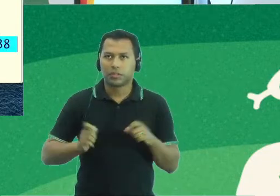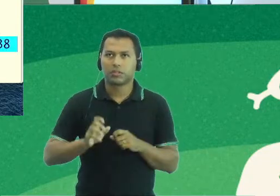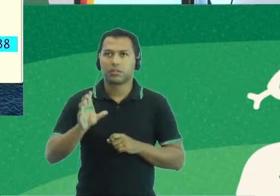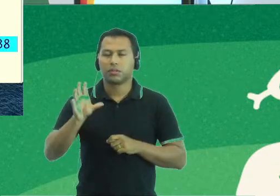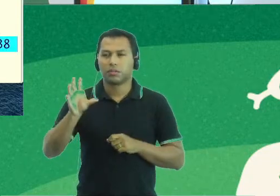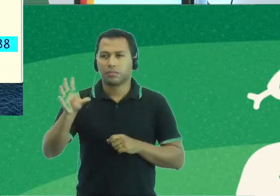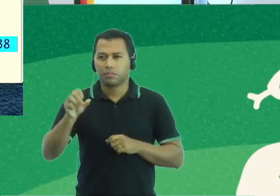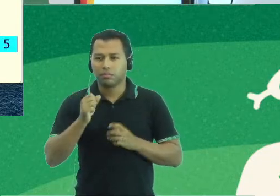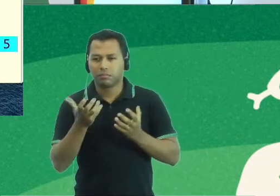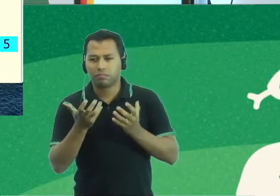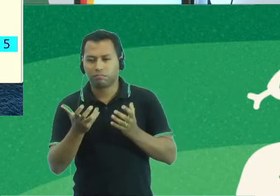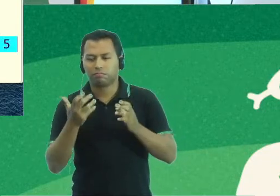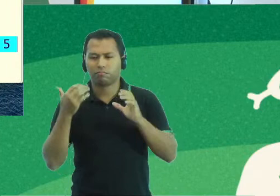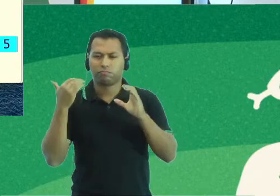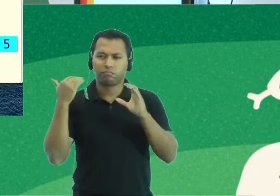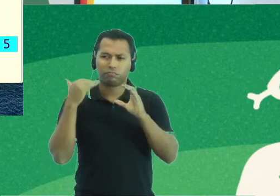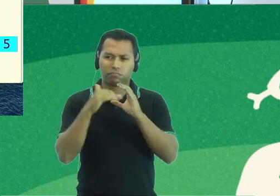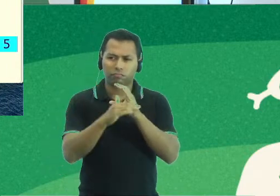response. And